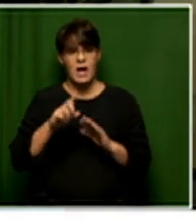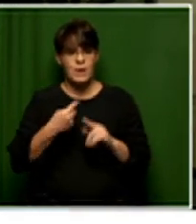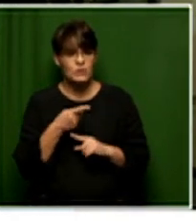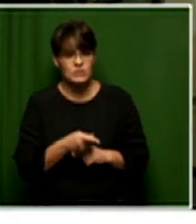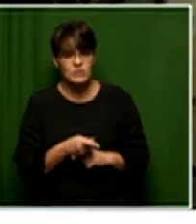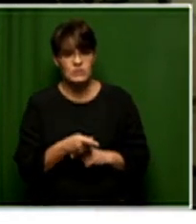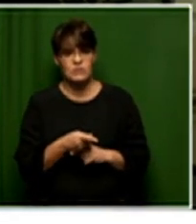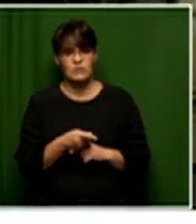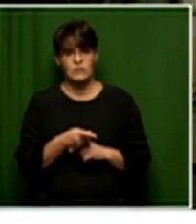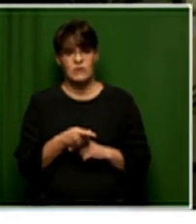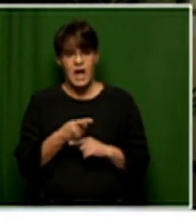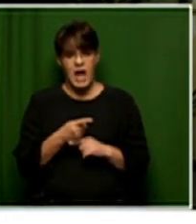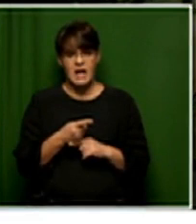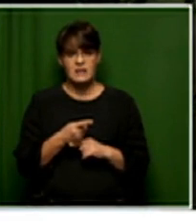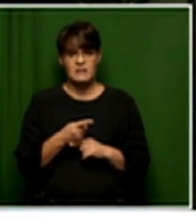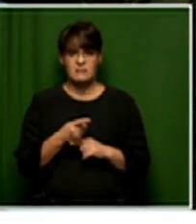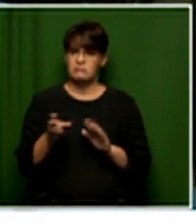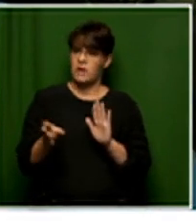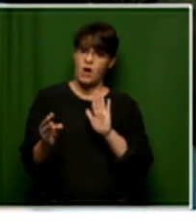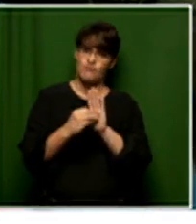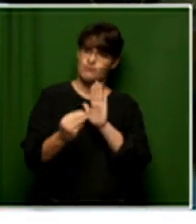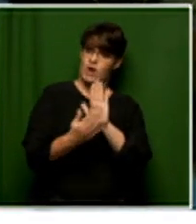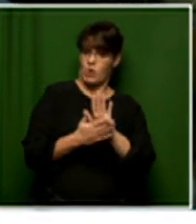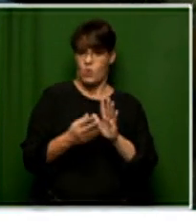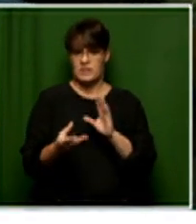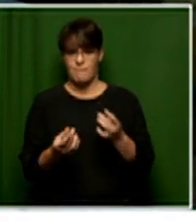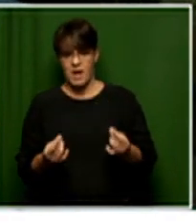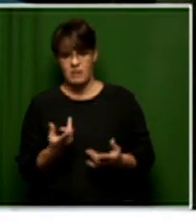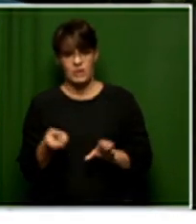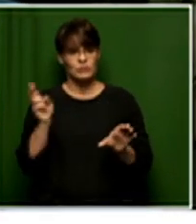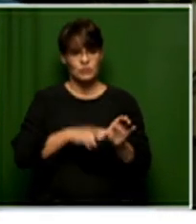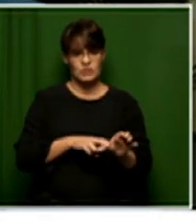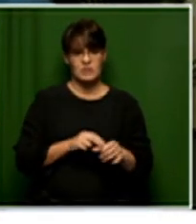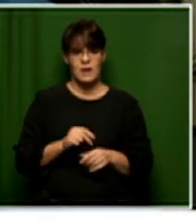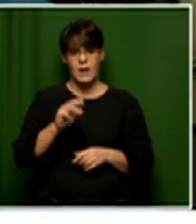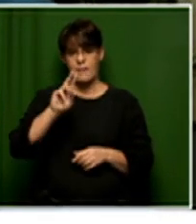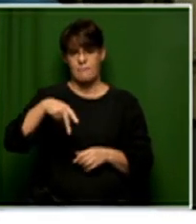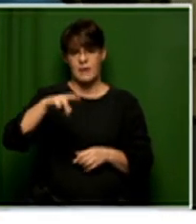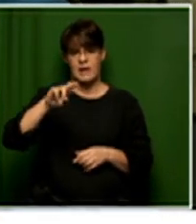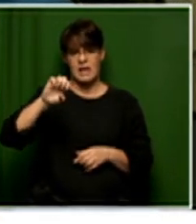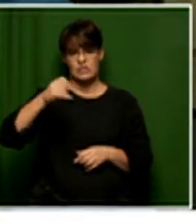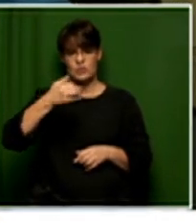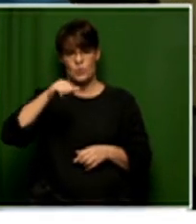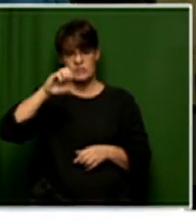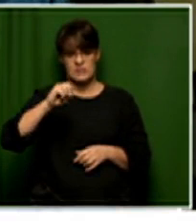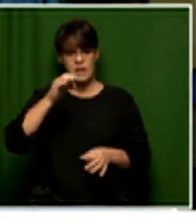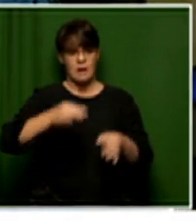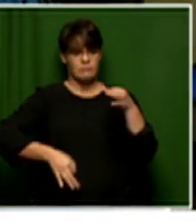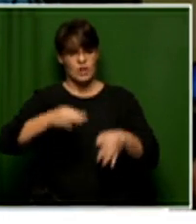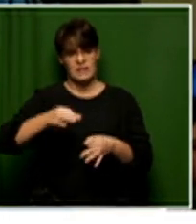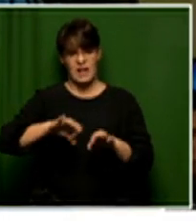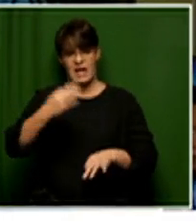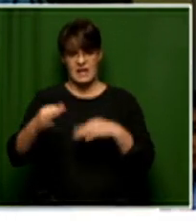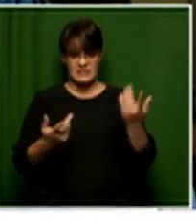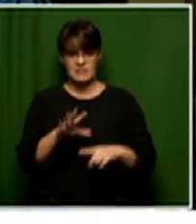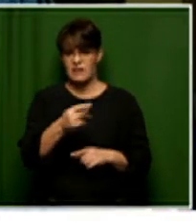and this record number of political parties contesting, I'm joined by Precious Lugayeni, a political analyst. We've